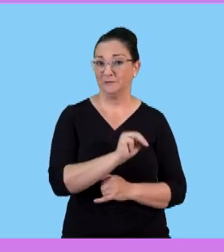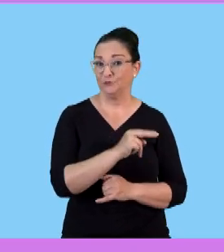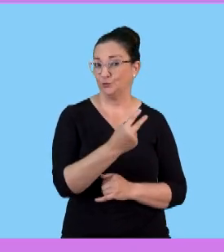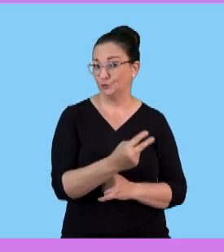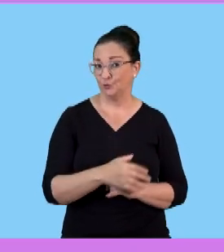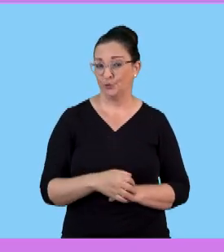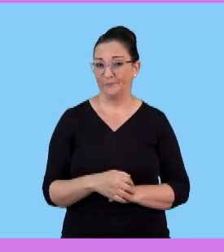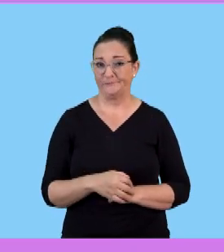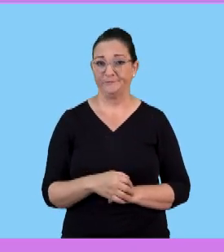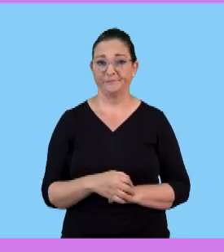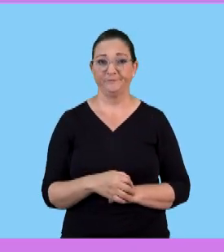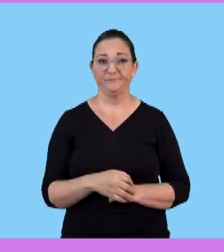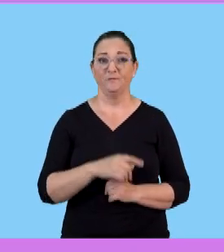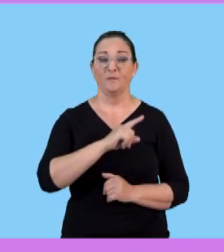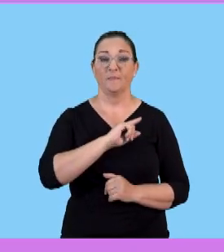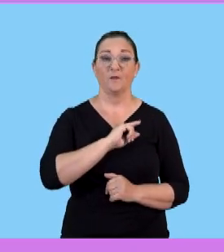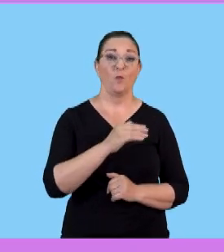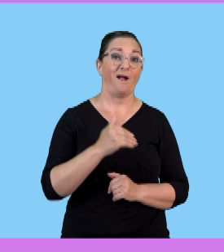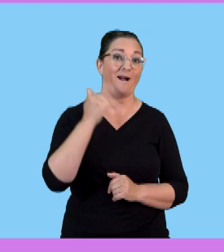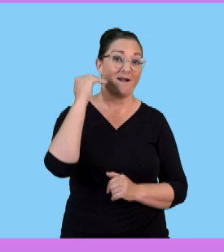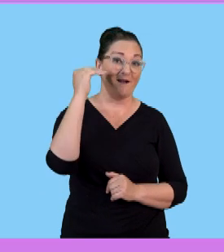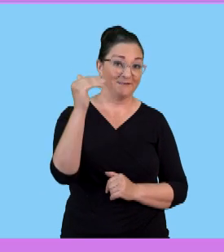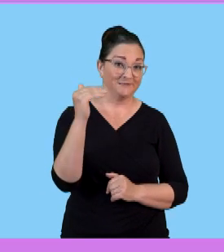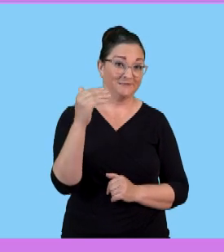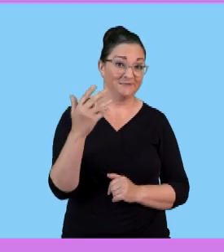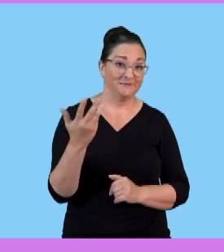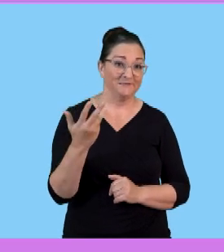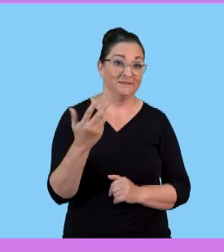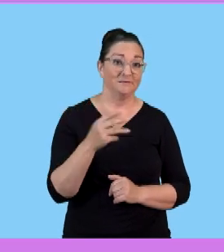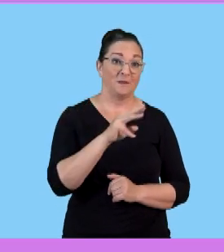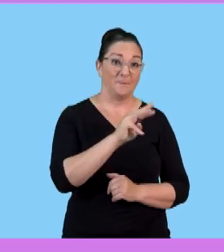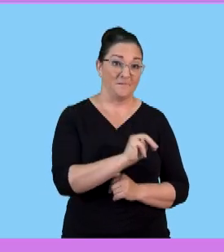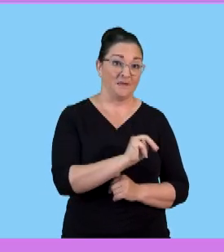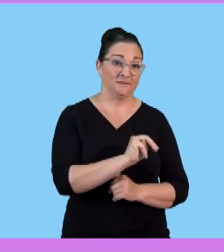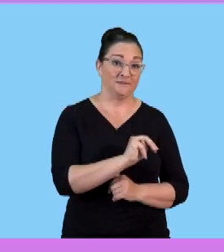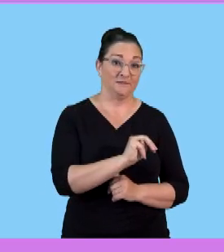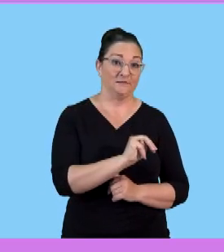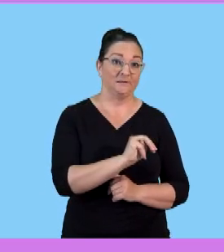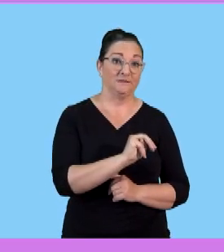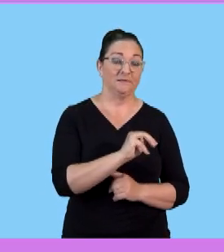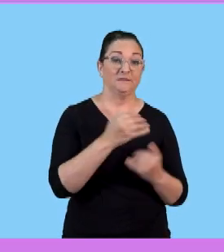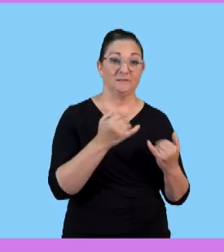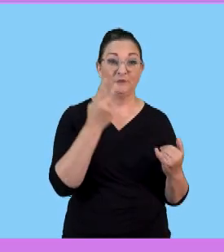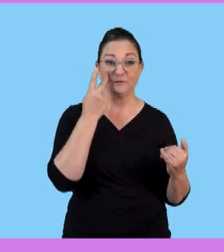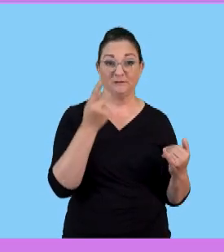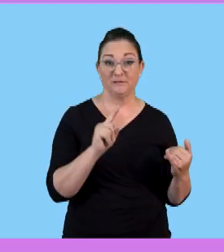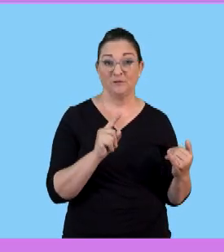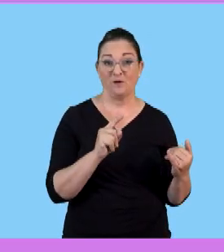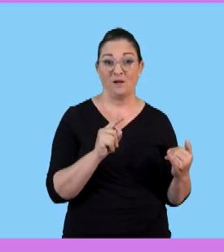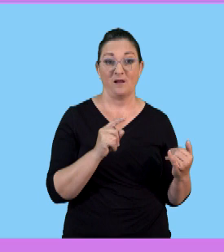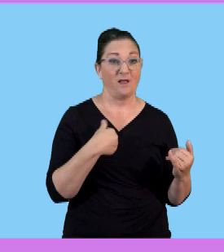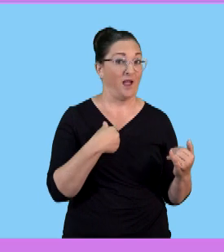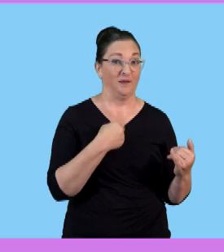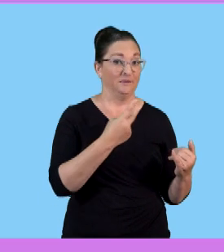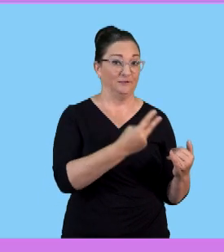squared. So therefore, I will indicate then that the height in meters, can you see now,